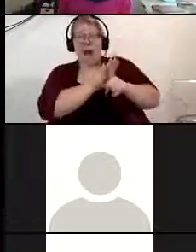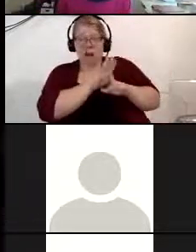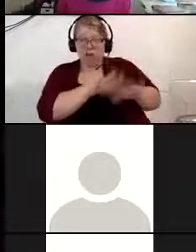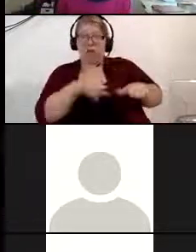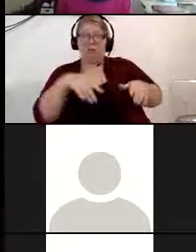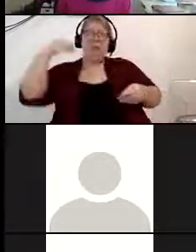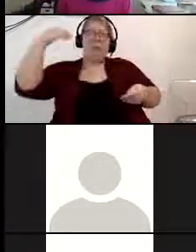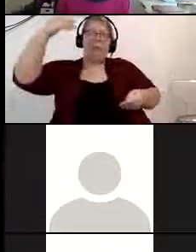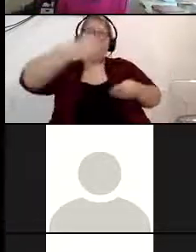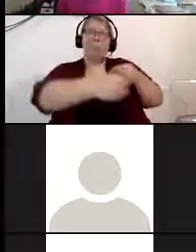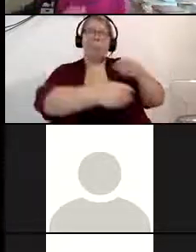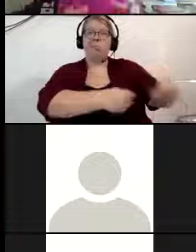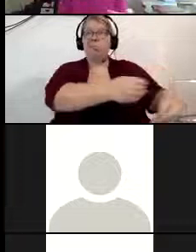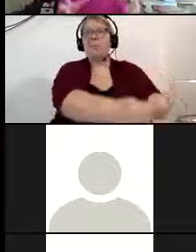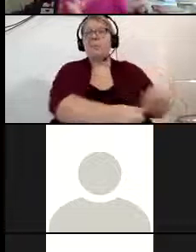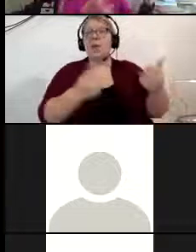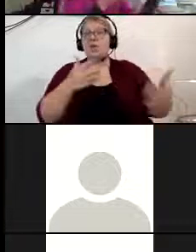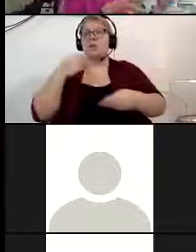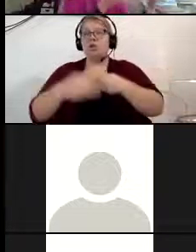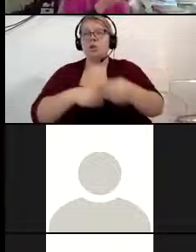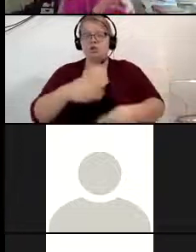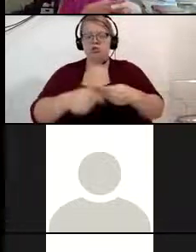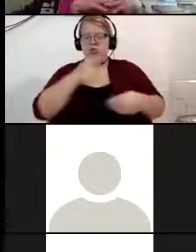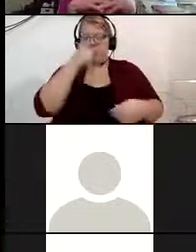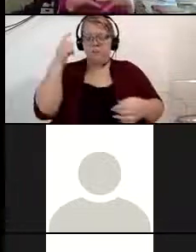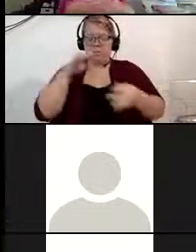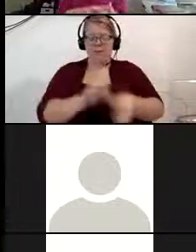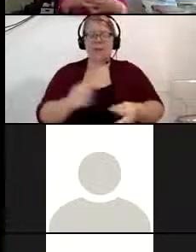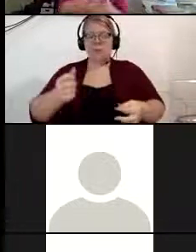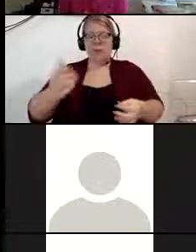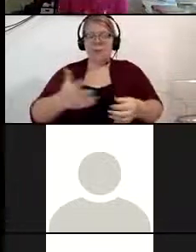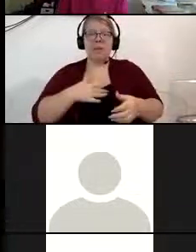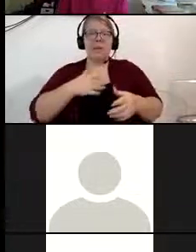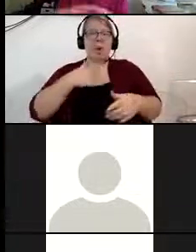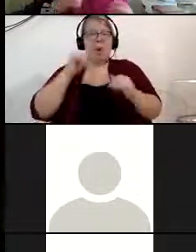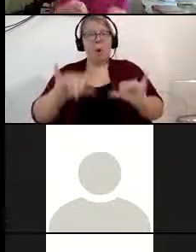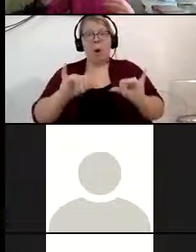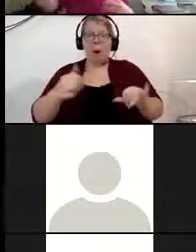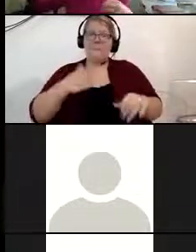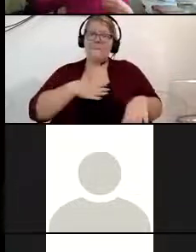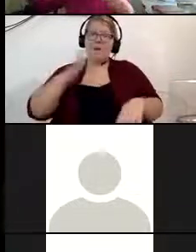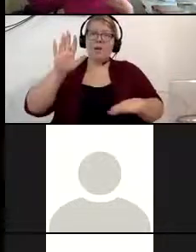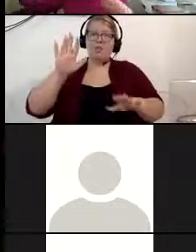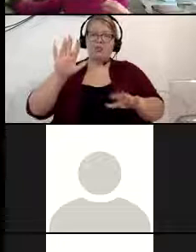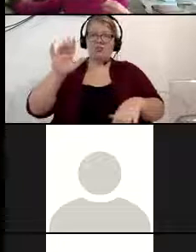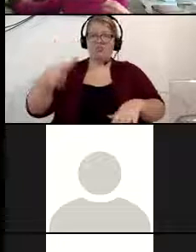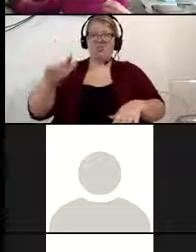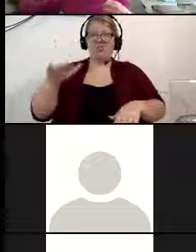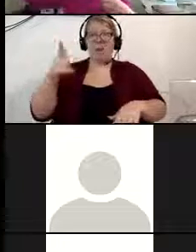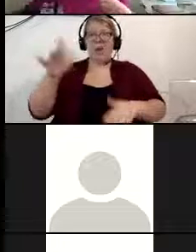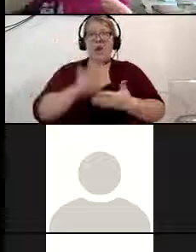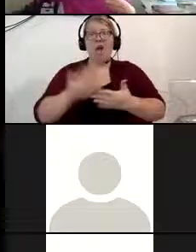trauma related to gambling. The fact that I gambled away my child's college funds so they couldn't go to